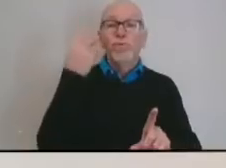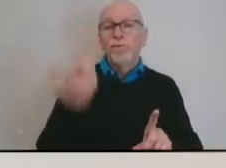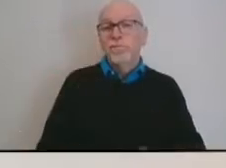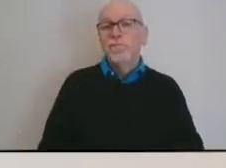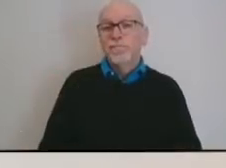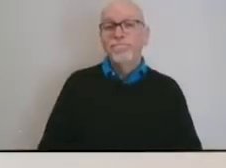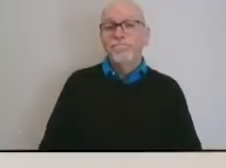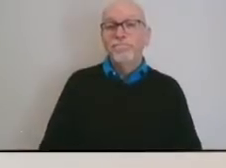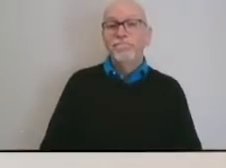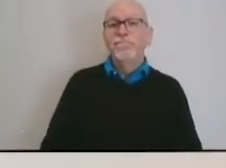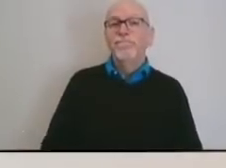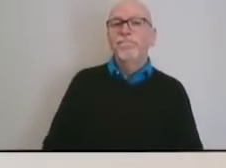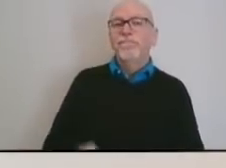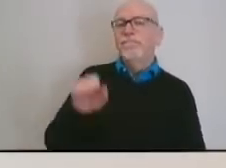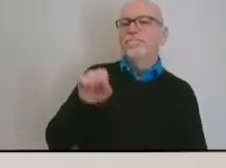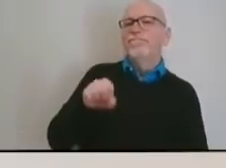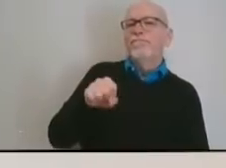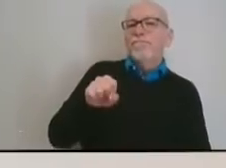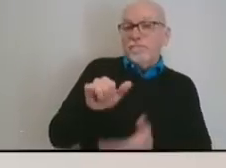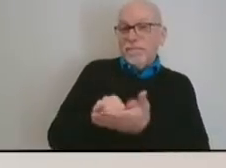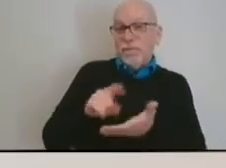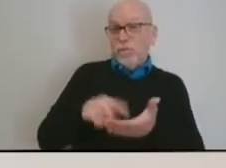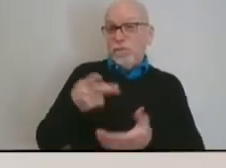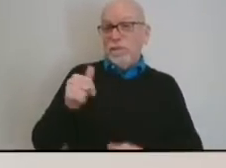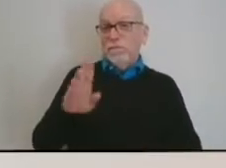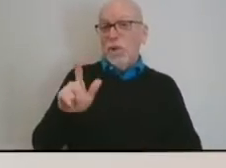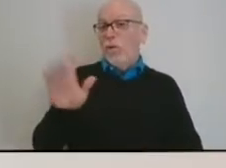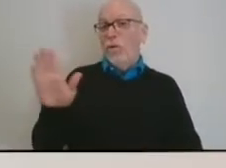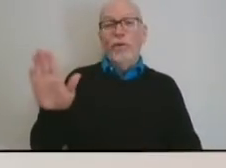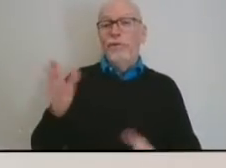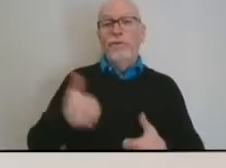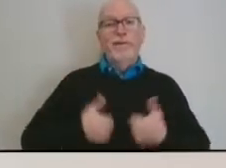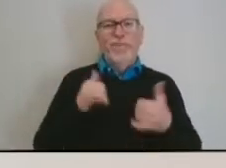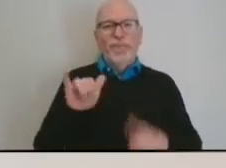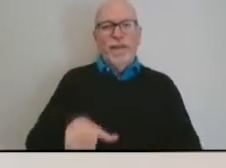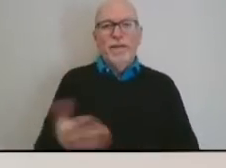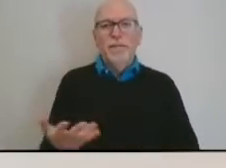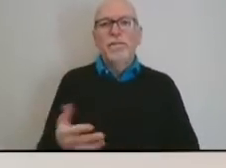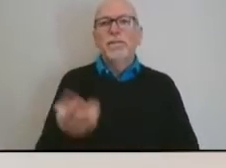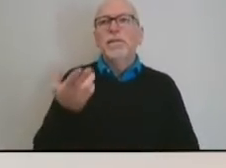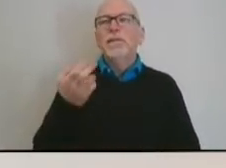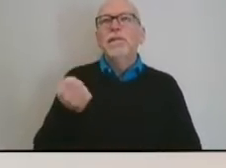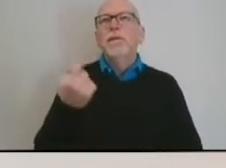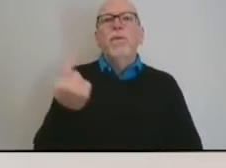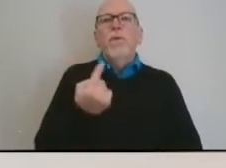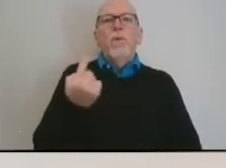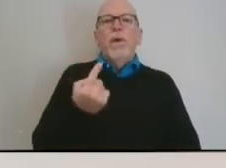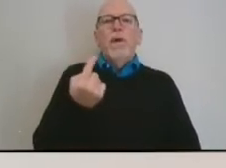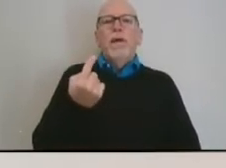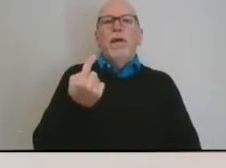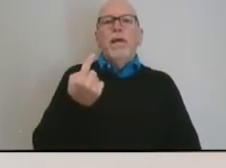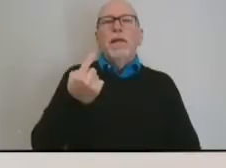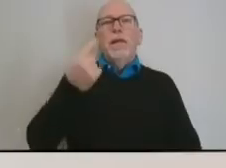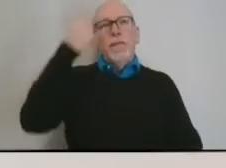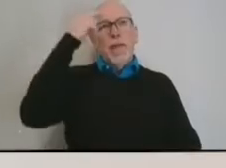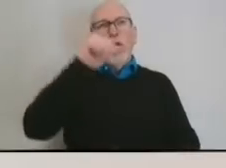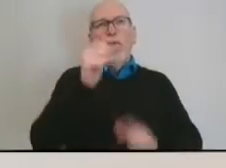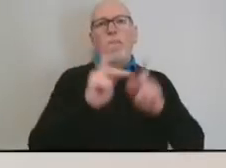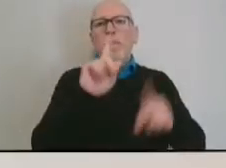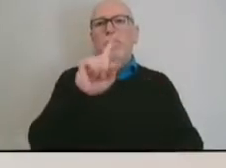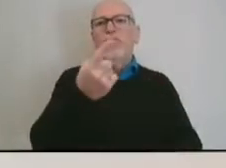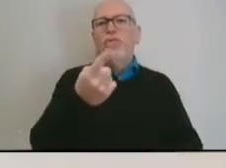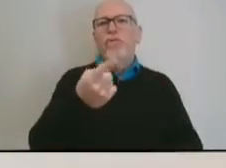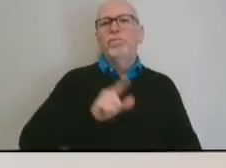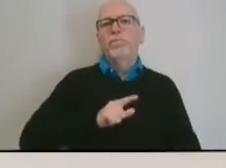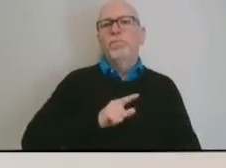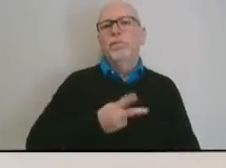Yes, that was what Paul was about. He was always put others first, always before himself,